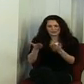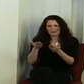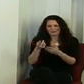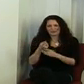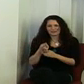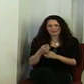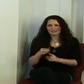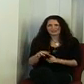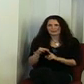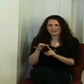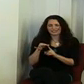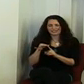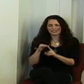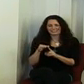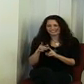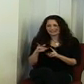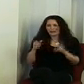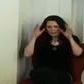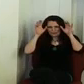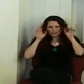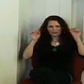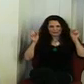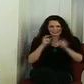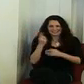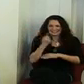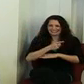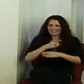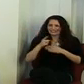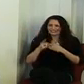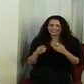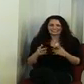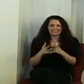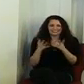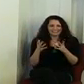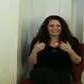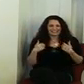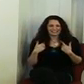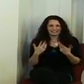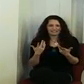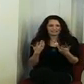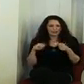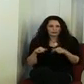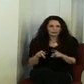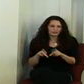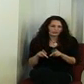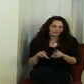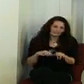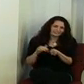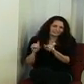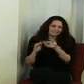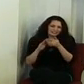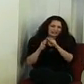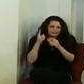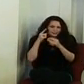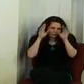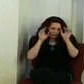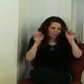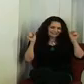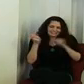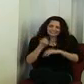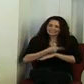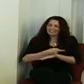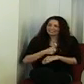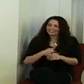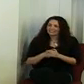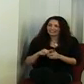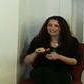especially on this President's Day weekend. We know that so many folks have taken the opportunity to leave town for President's Day, but we also know